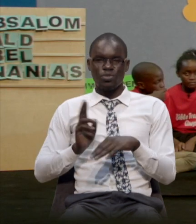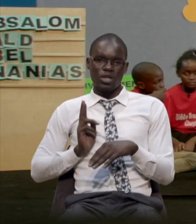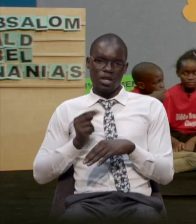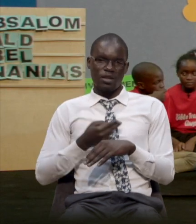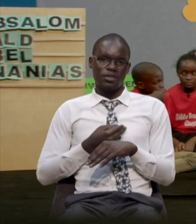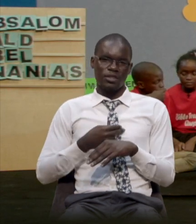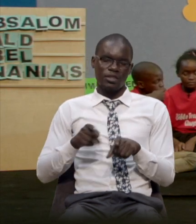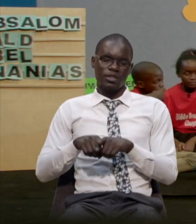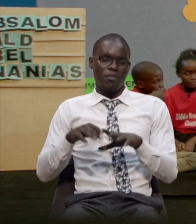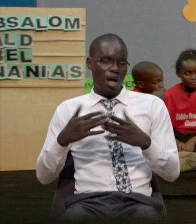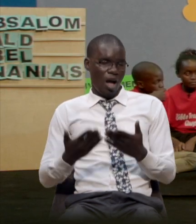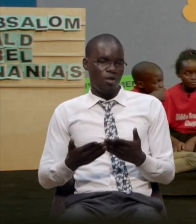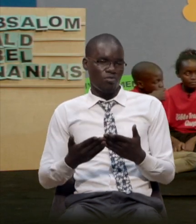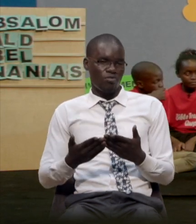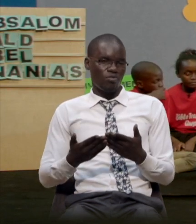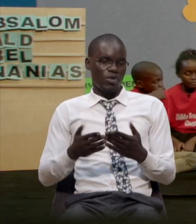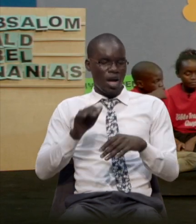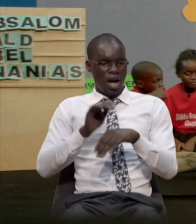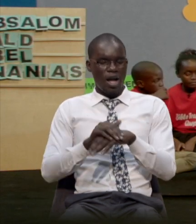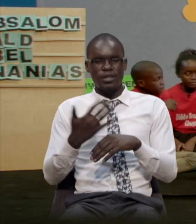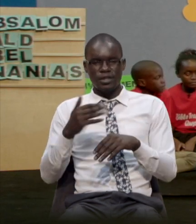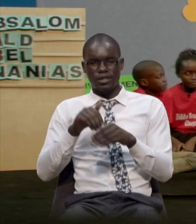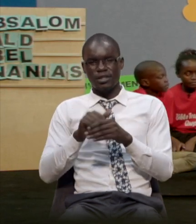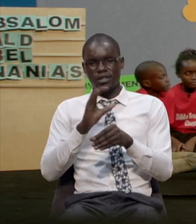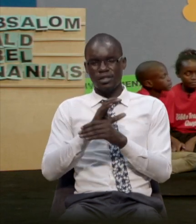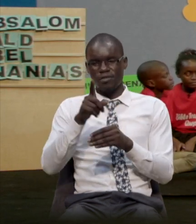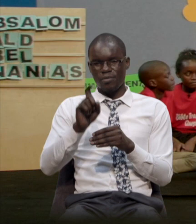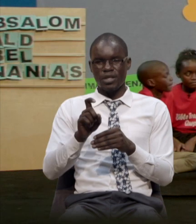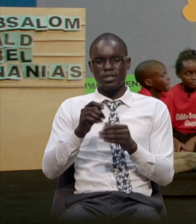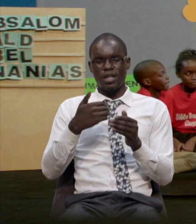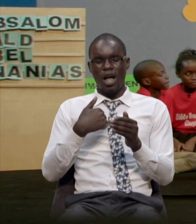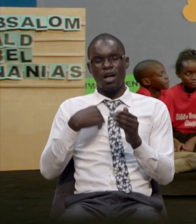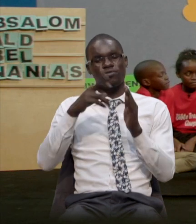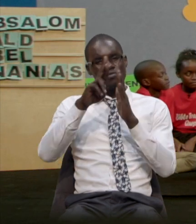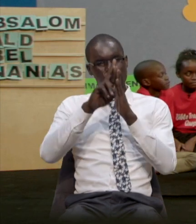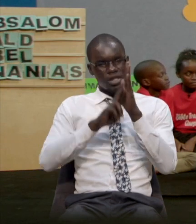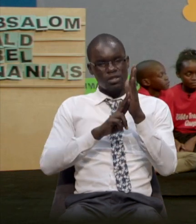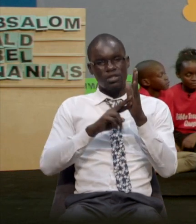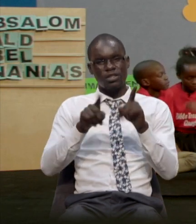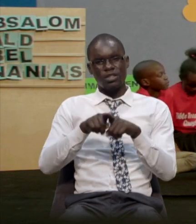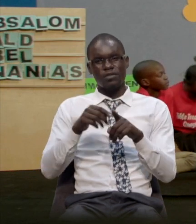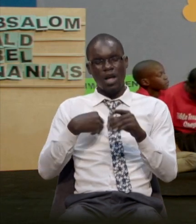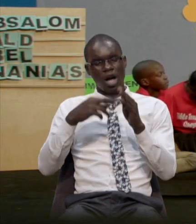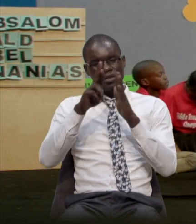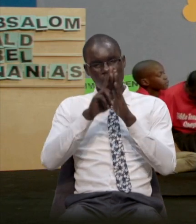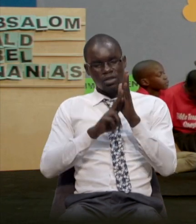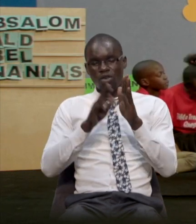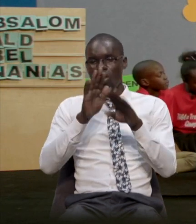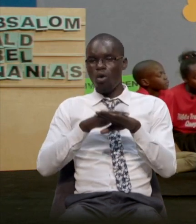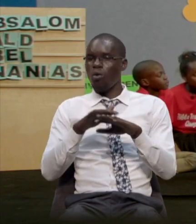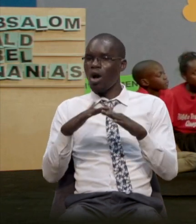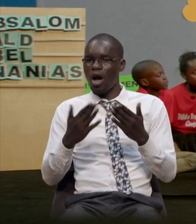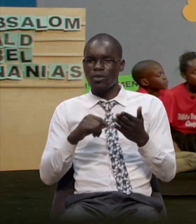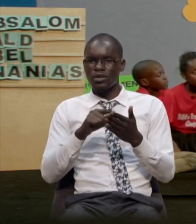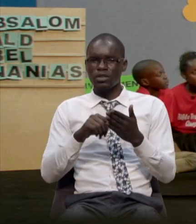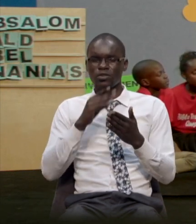to handle things in the church, we have rules. And that is what used to happen at that time. There were rules on how these